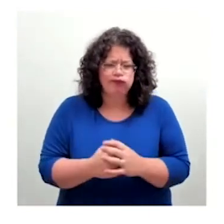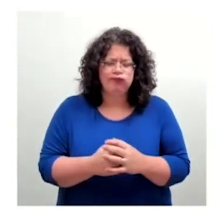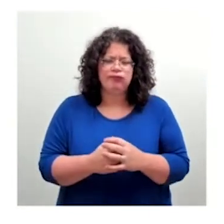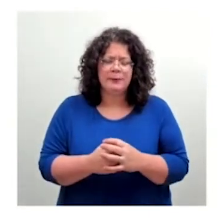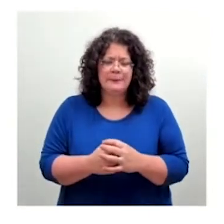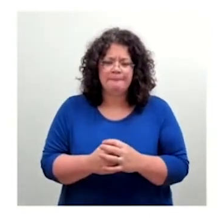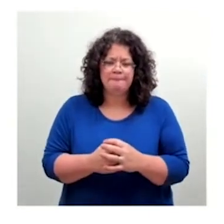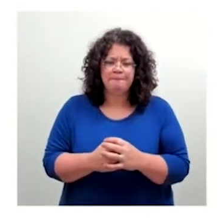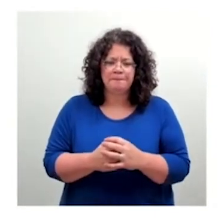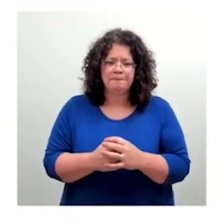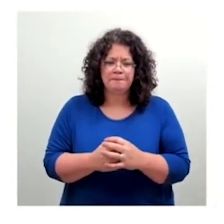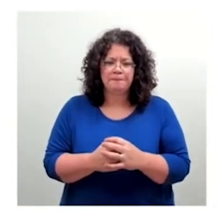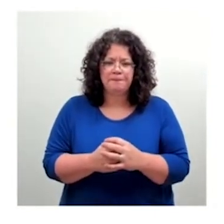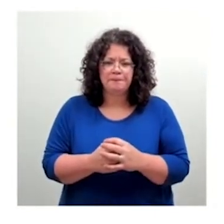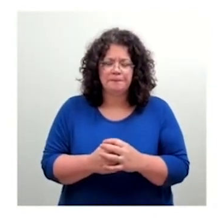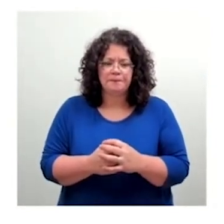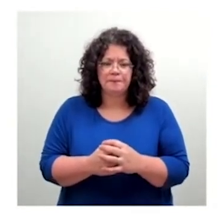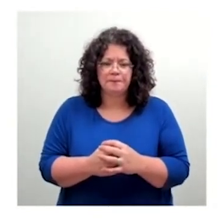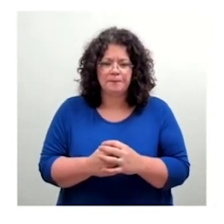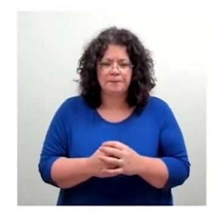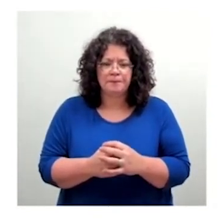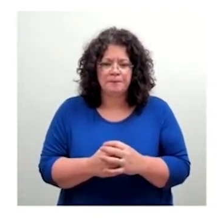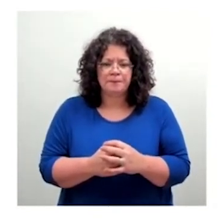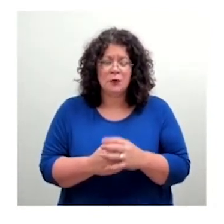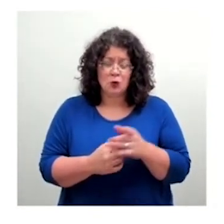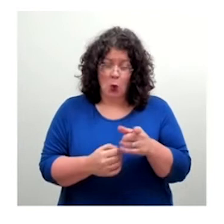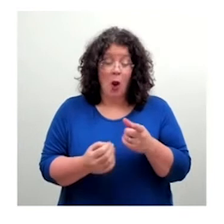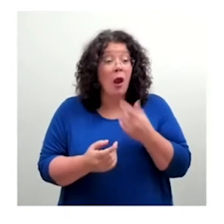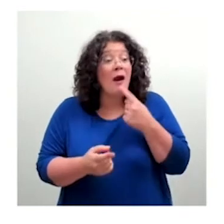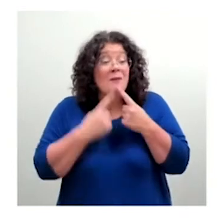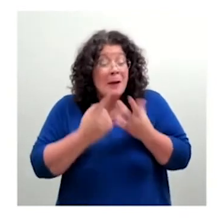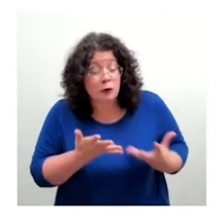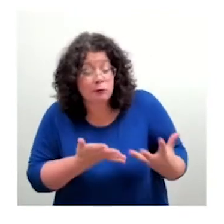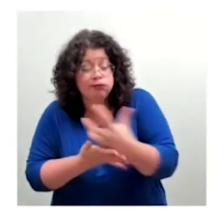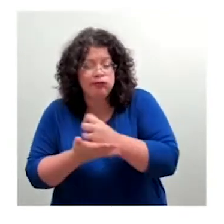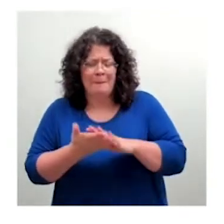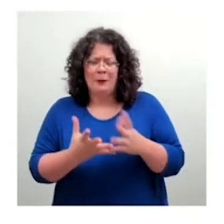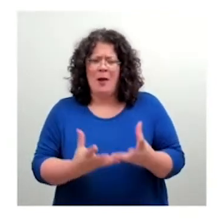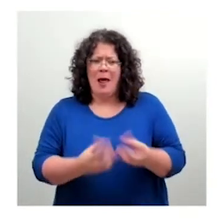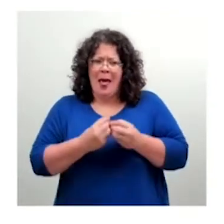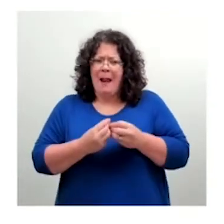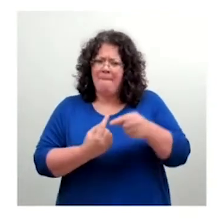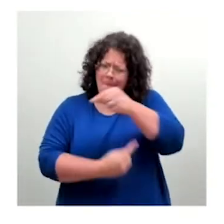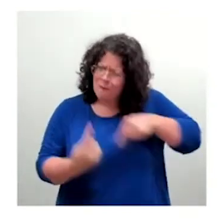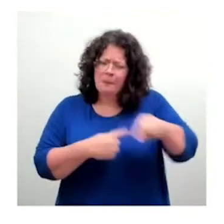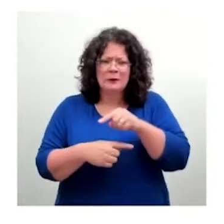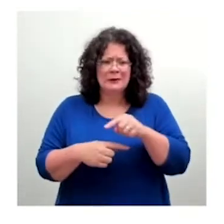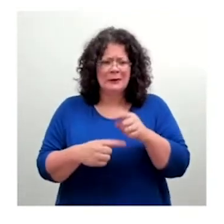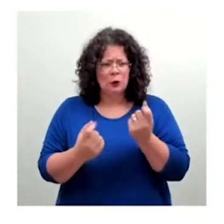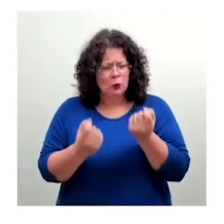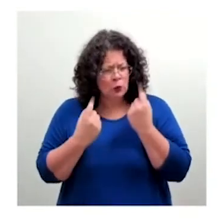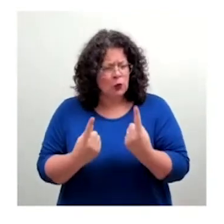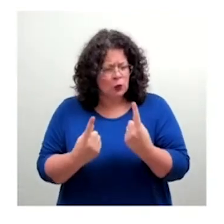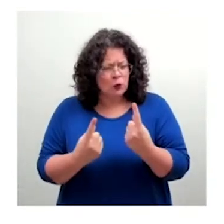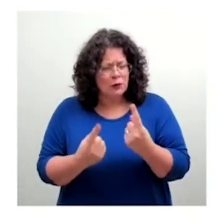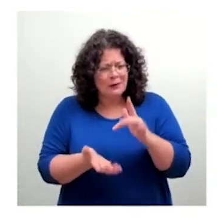help everybody to get around cities and to be able to utilize cities. And I think